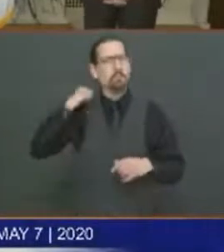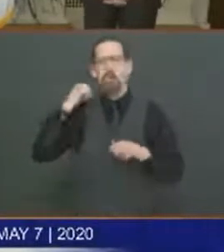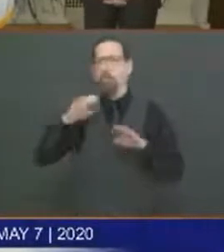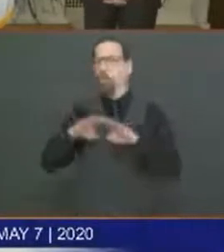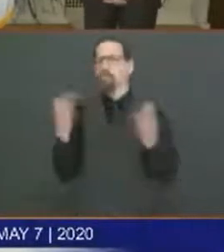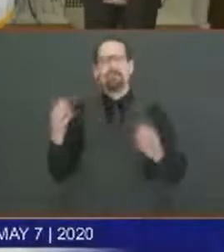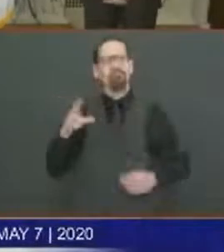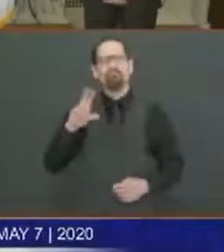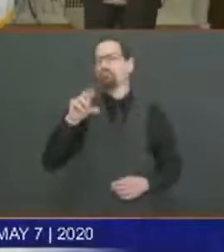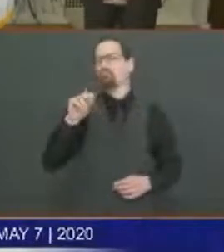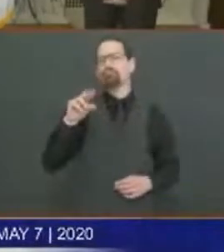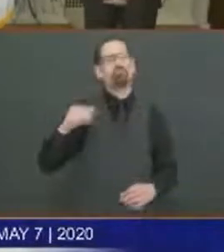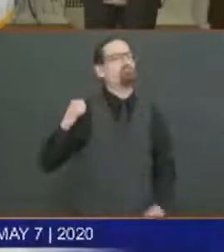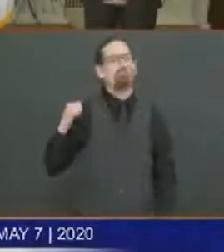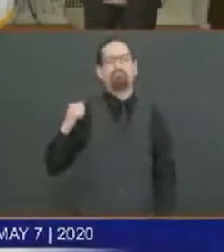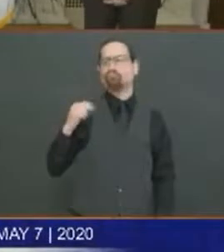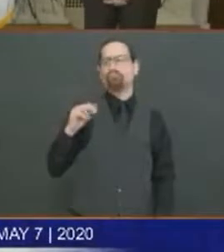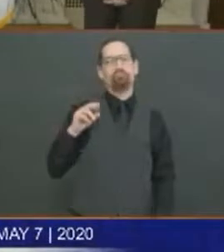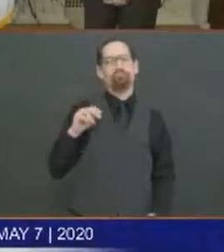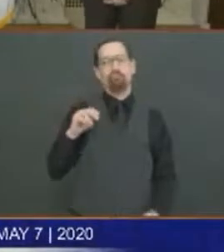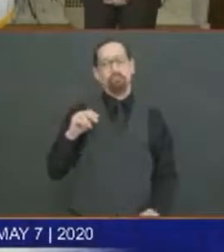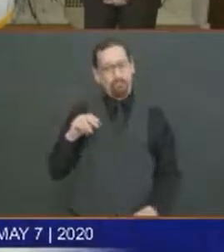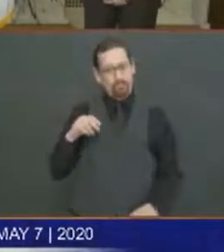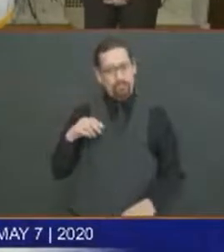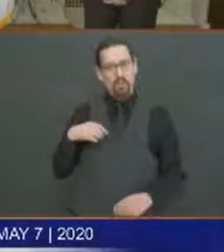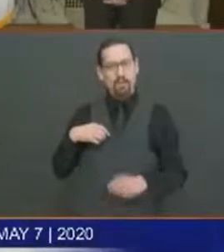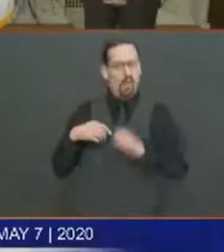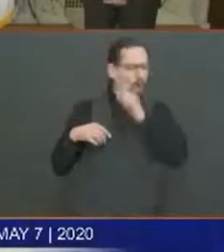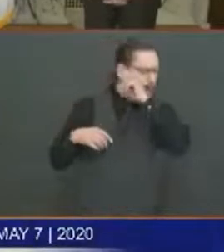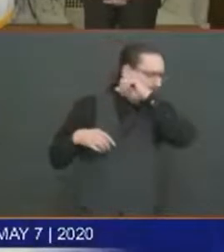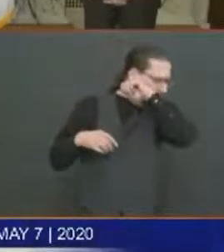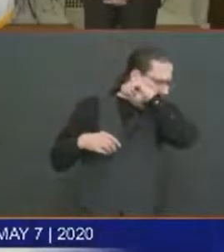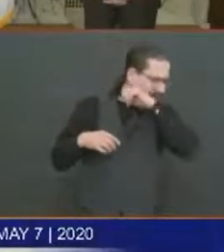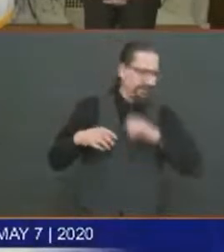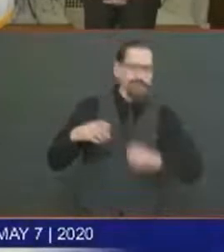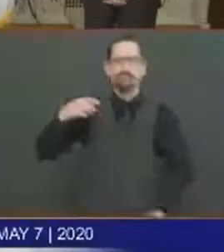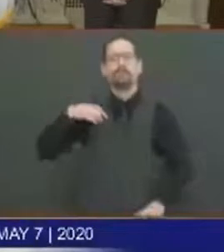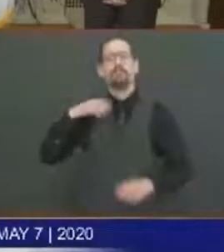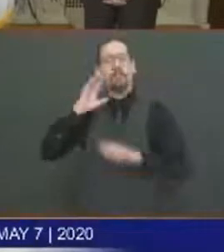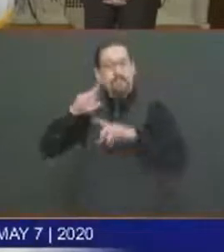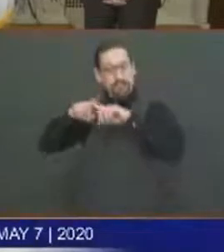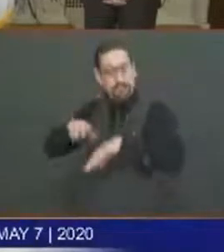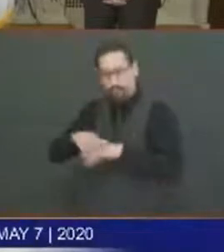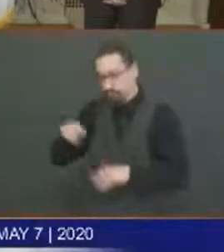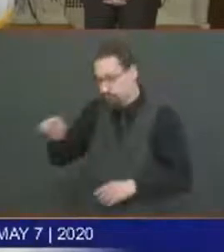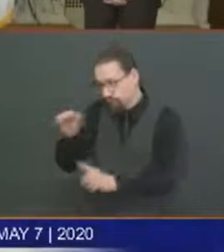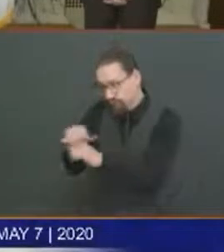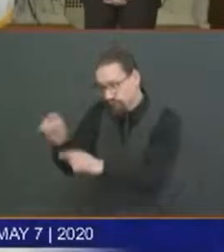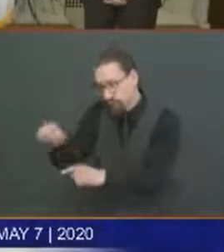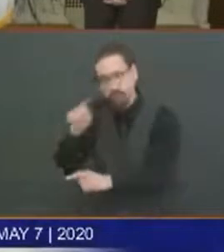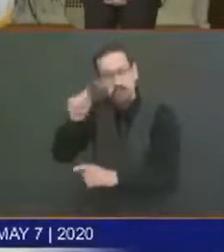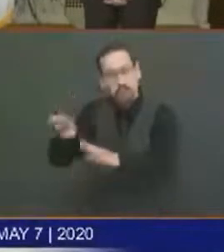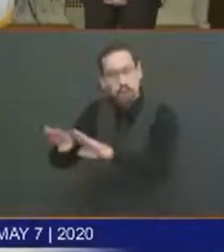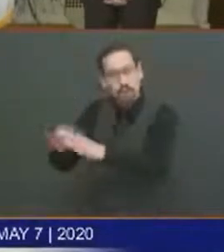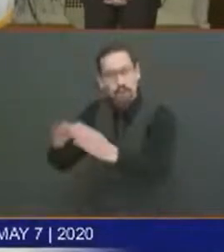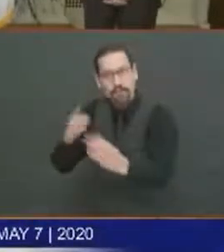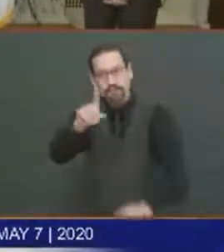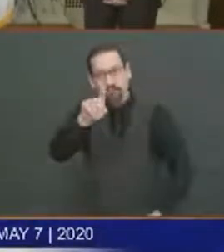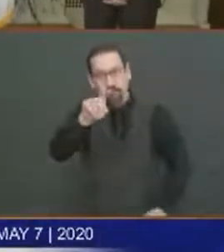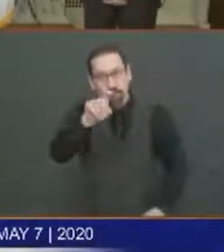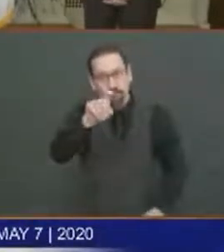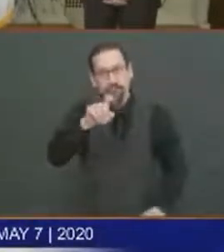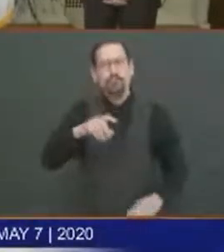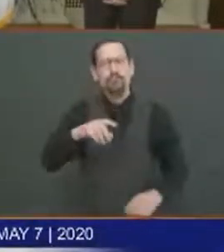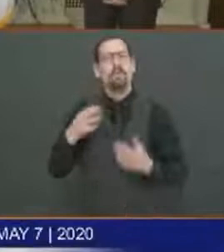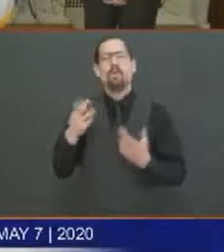on individual business owners to assess that risk, or would you prefer a more unified approach within industries and sectors that